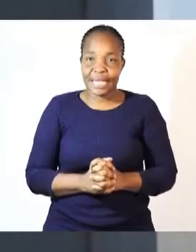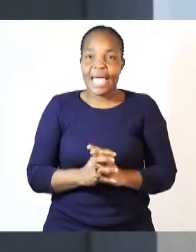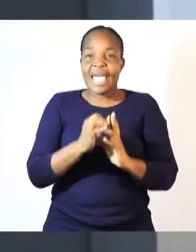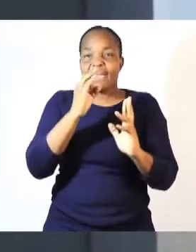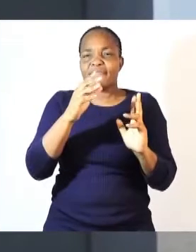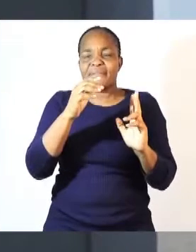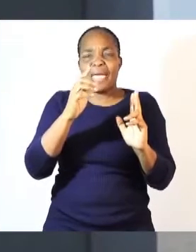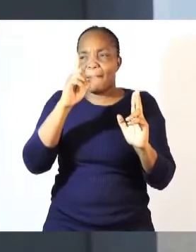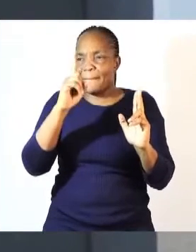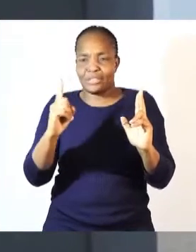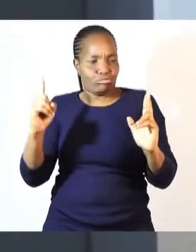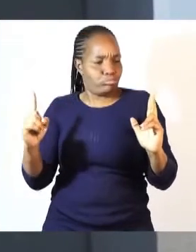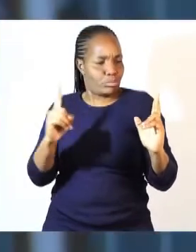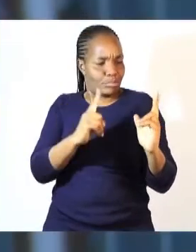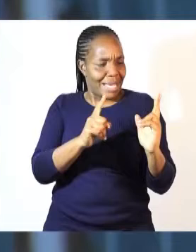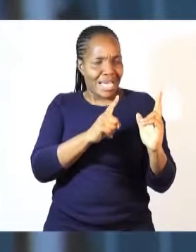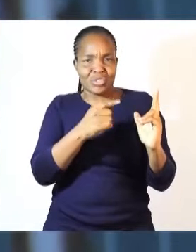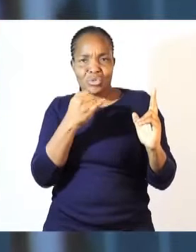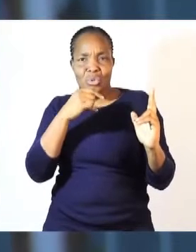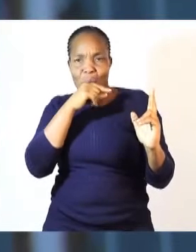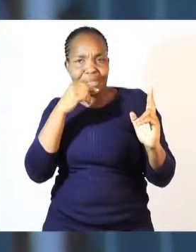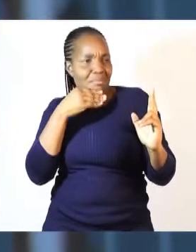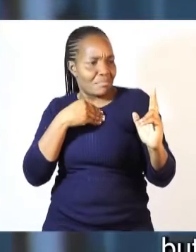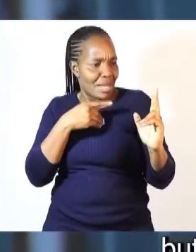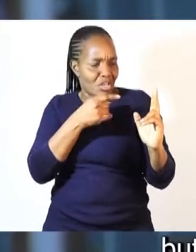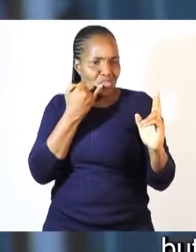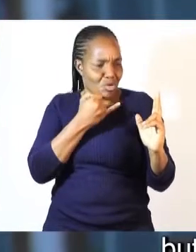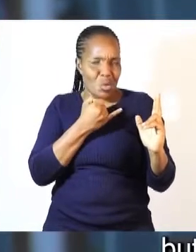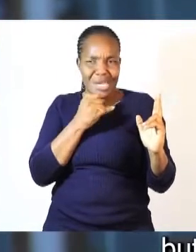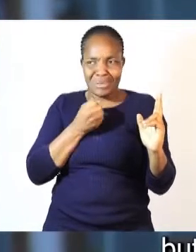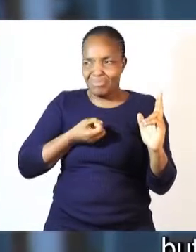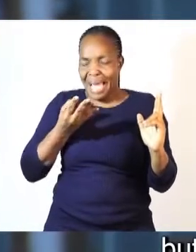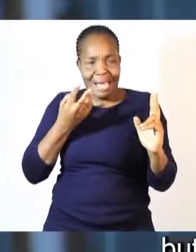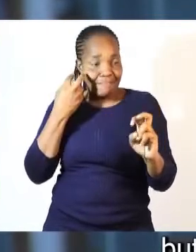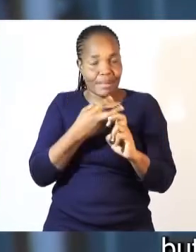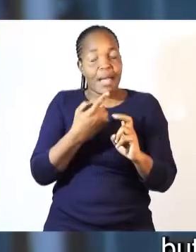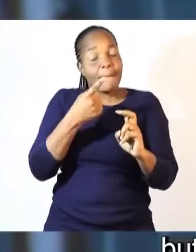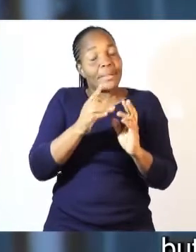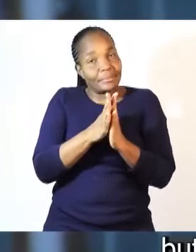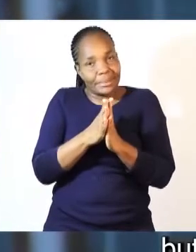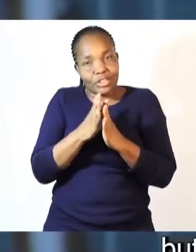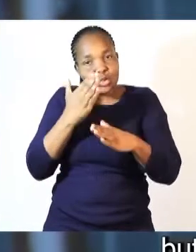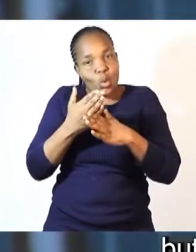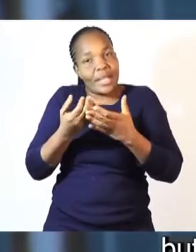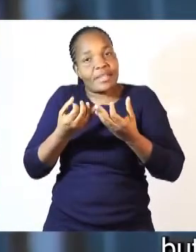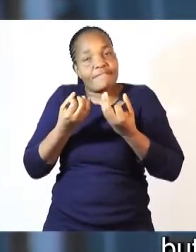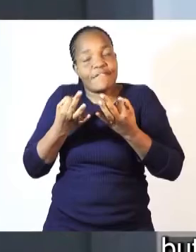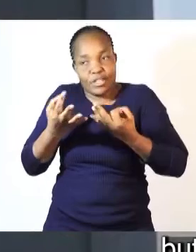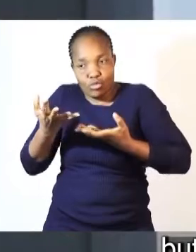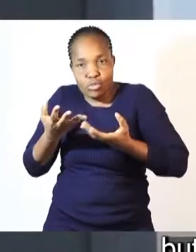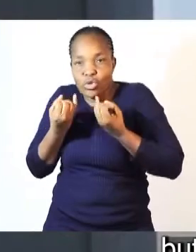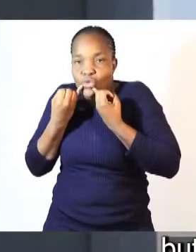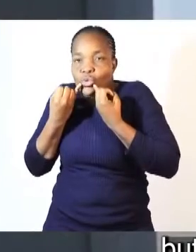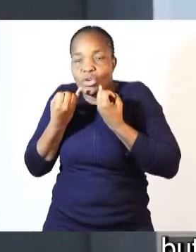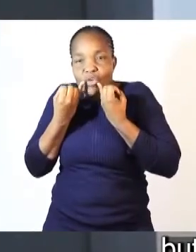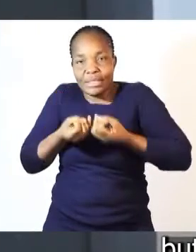difficult giving your information out there, but it will really help us understand the type of needs that